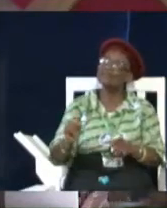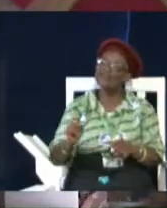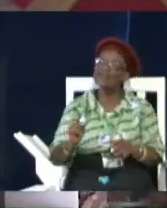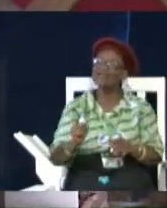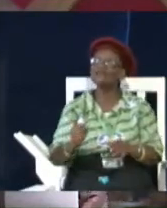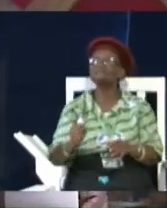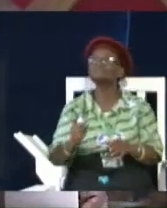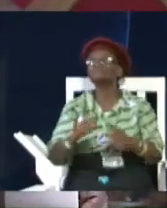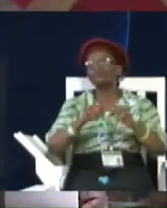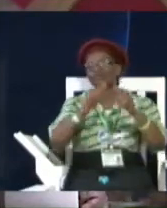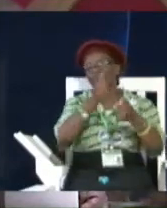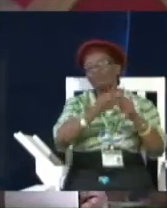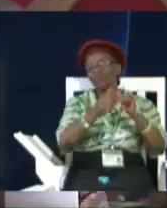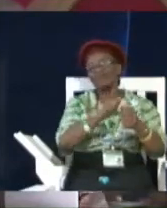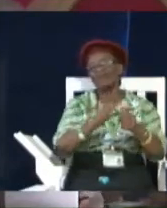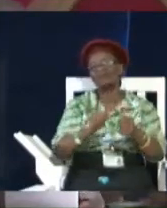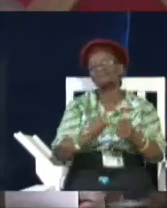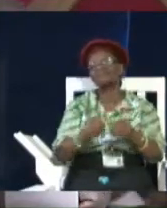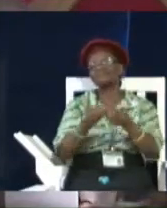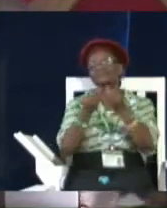So the first portion